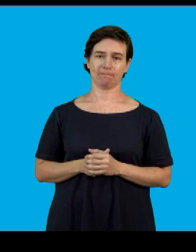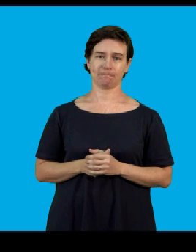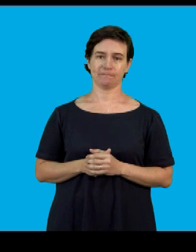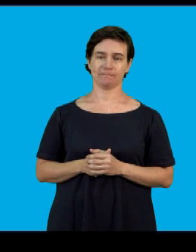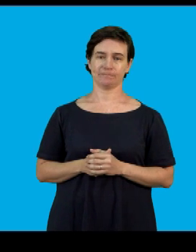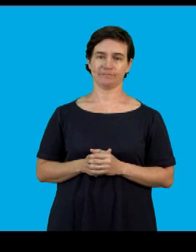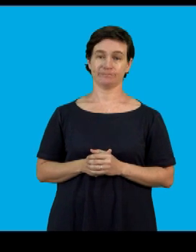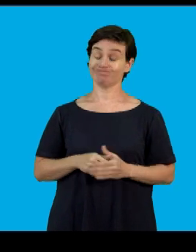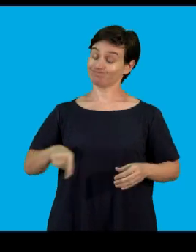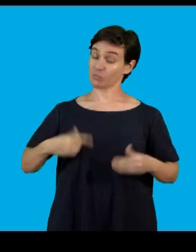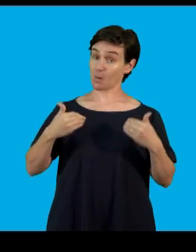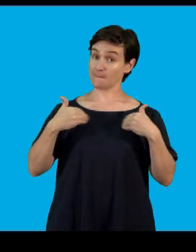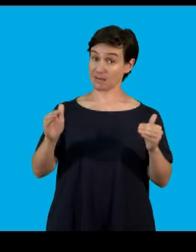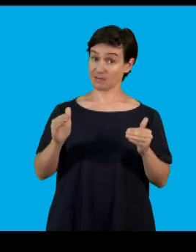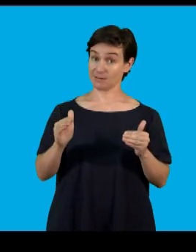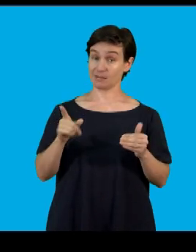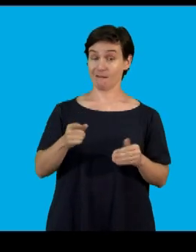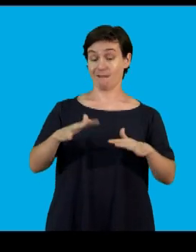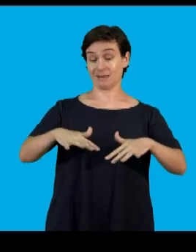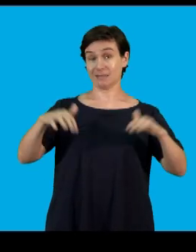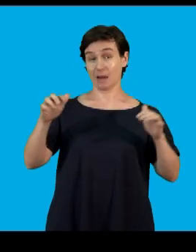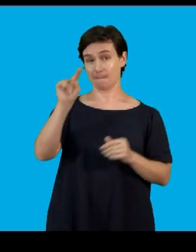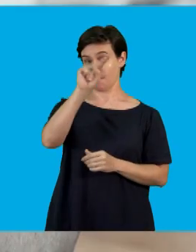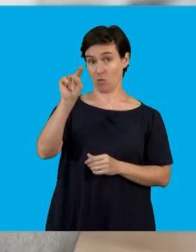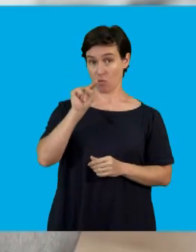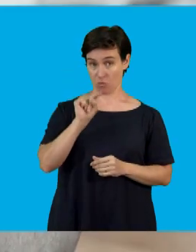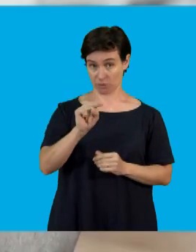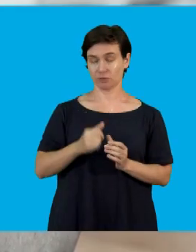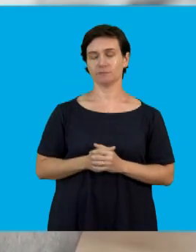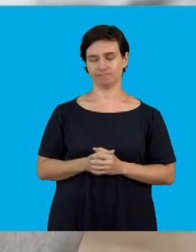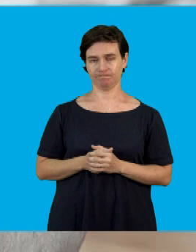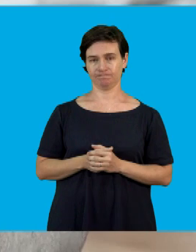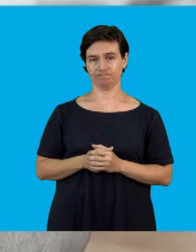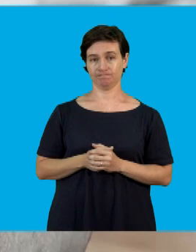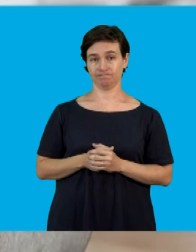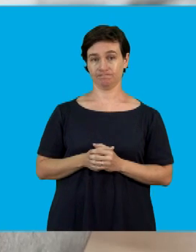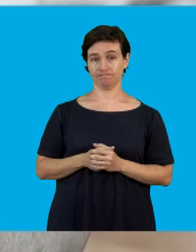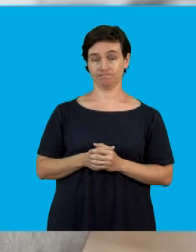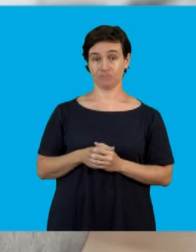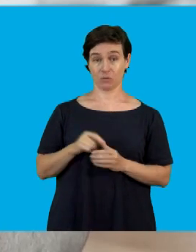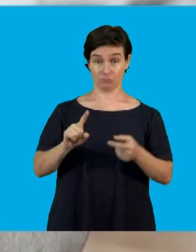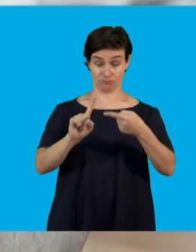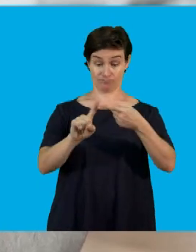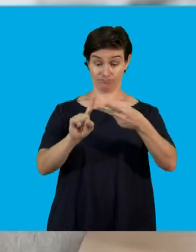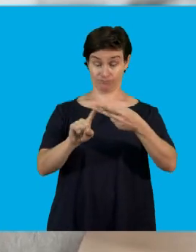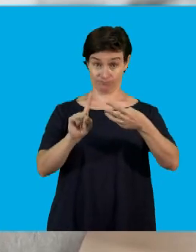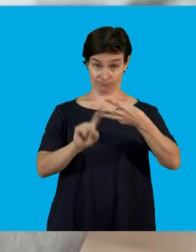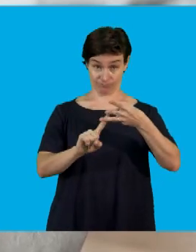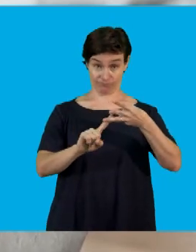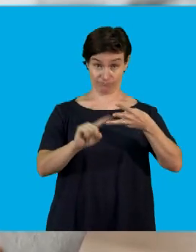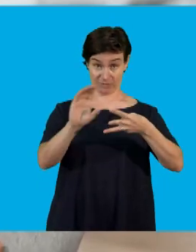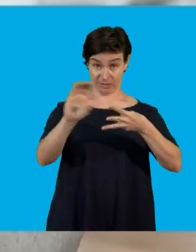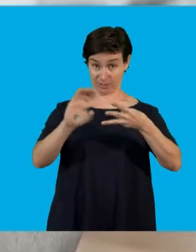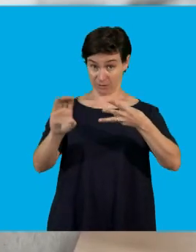All right, so we will start with our exam questions. As you know, it has three sections.